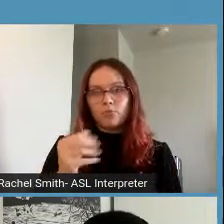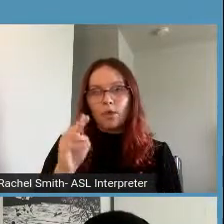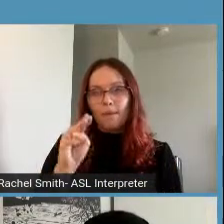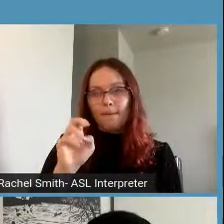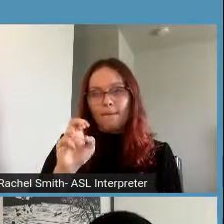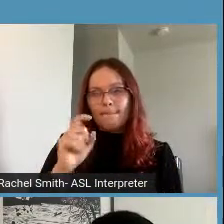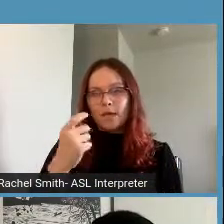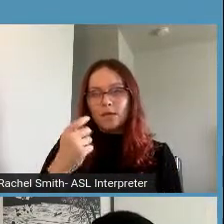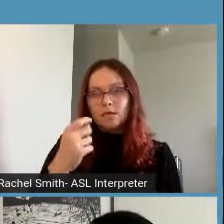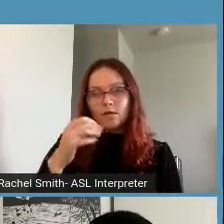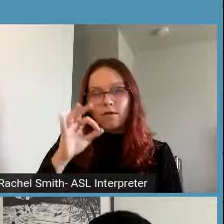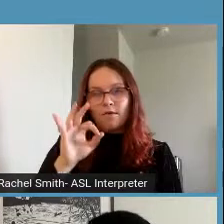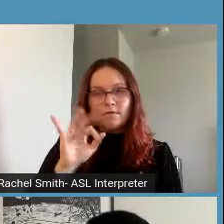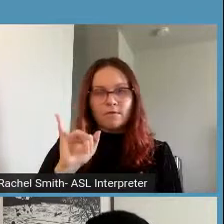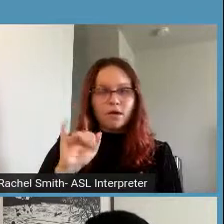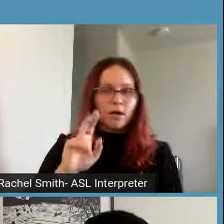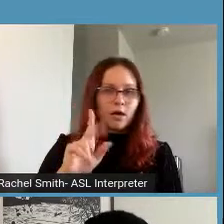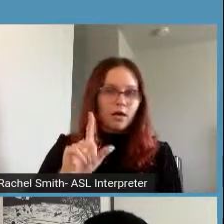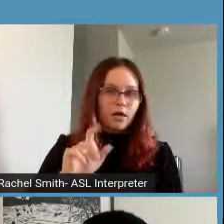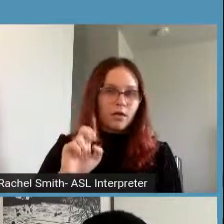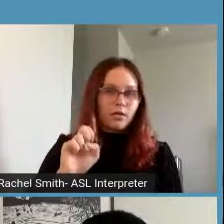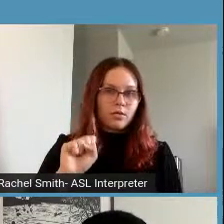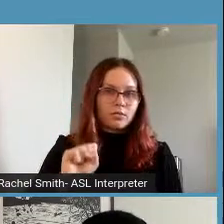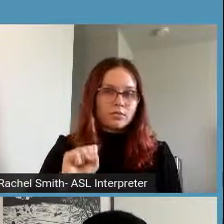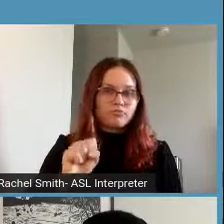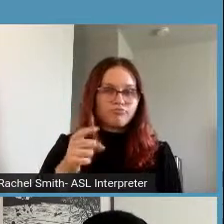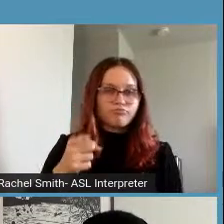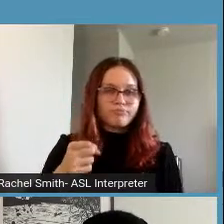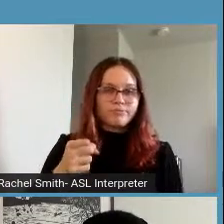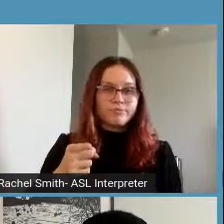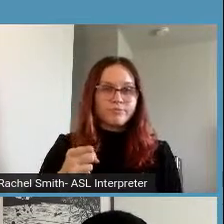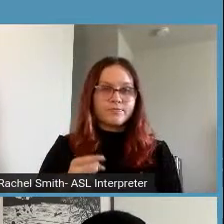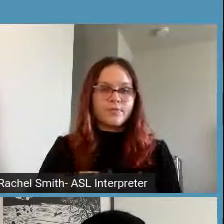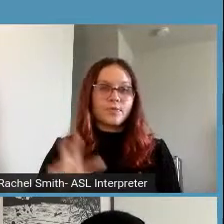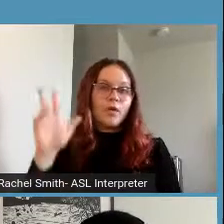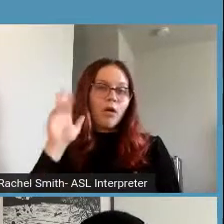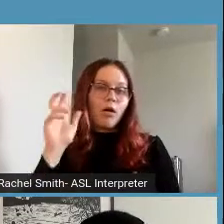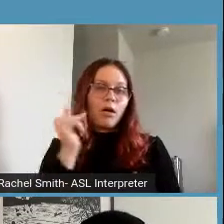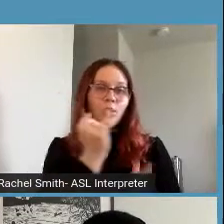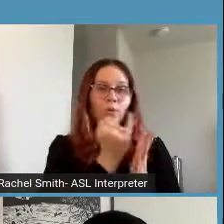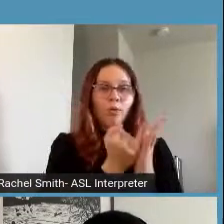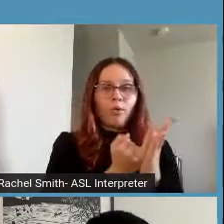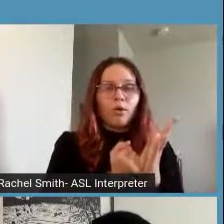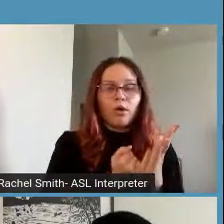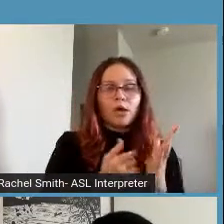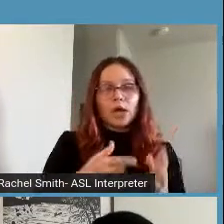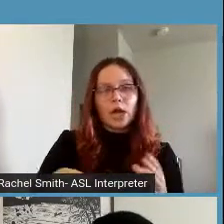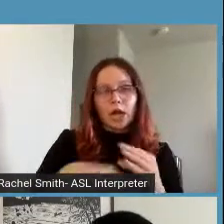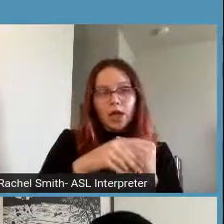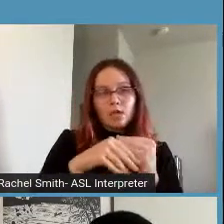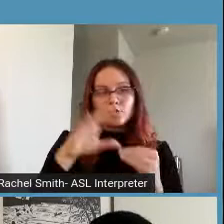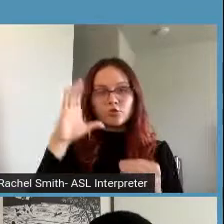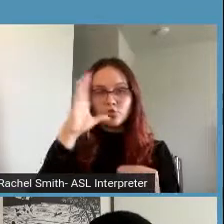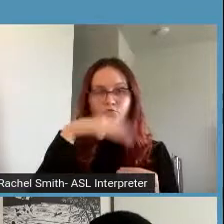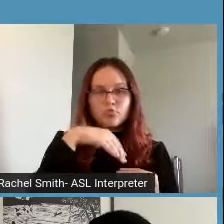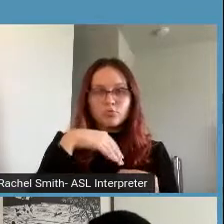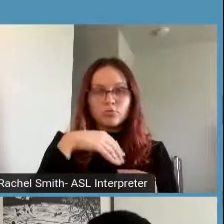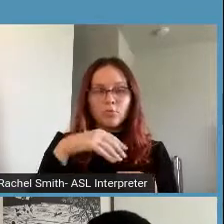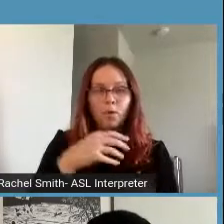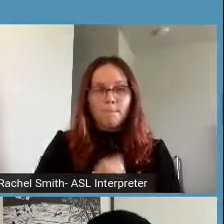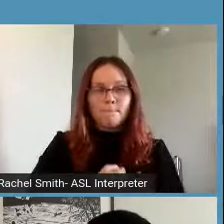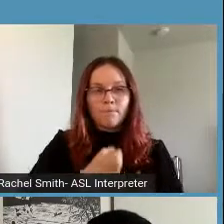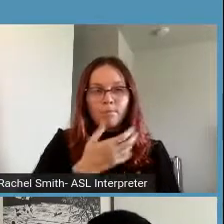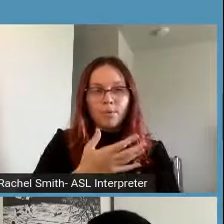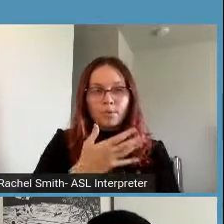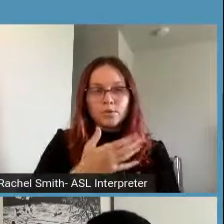And we're now partnering with a radio partner, Lumpen Radio, which is a local radio station in Chicago, broadcasting